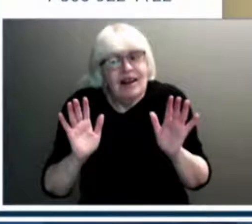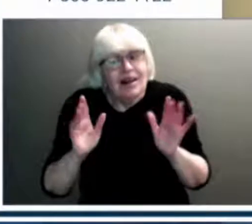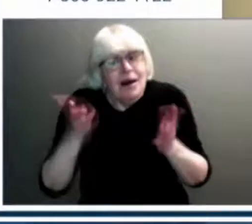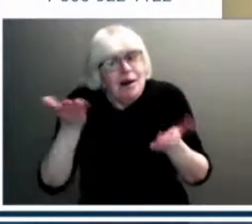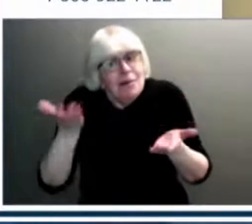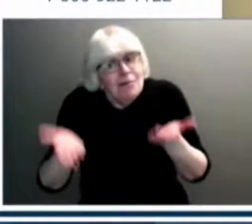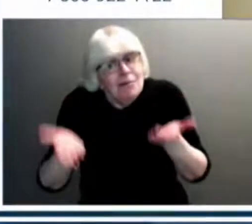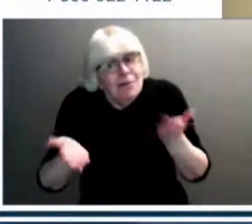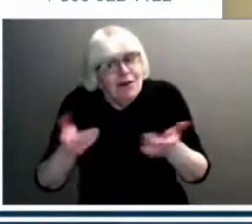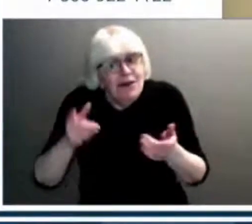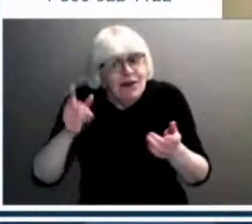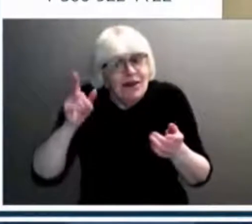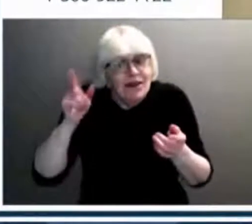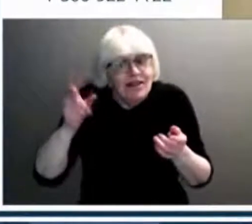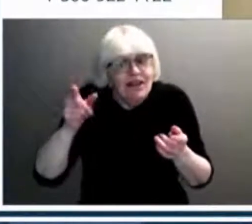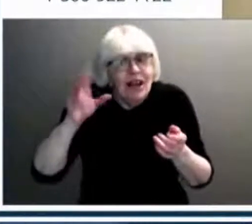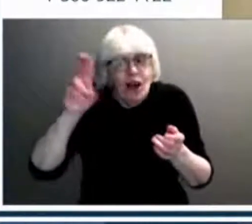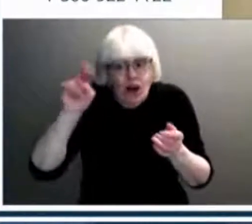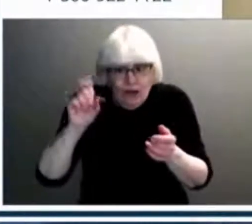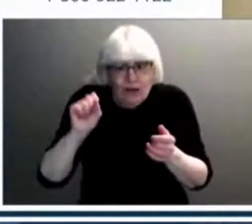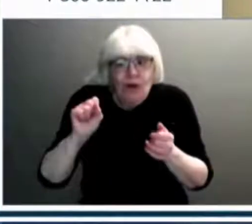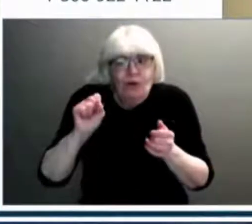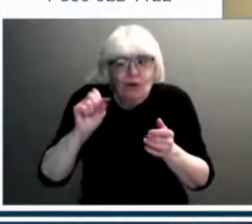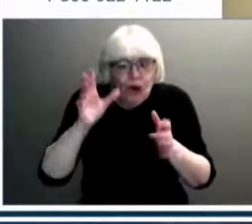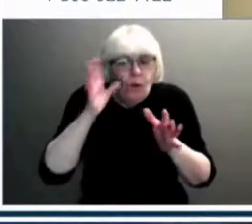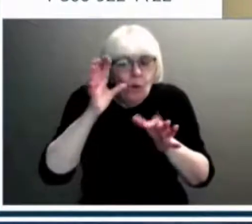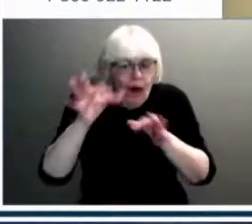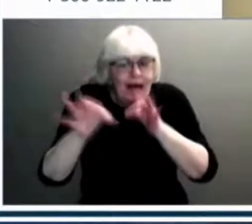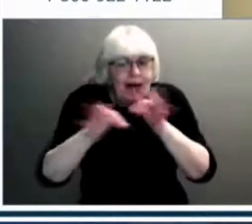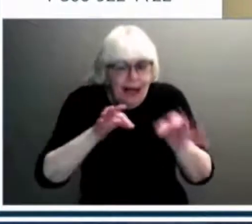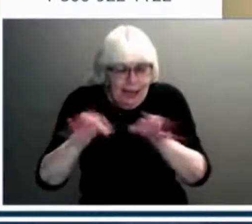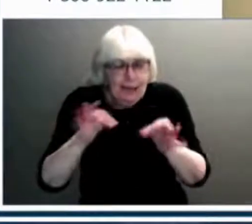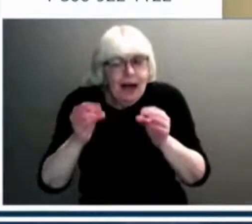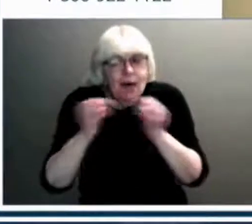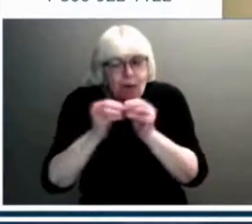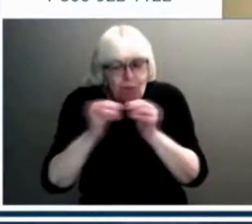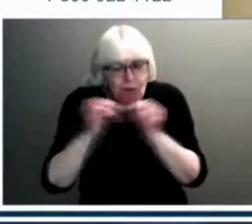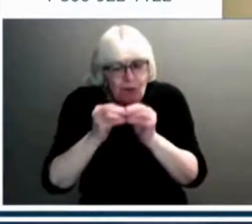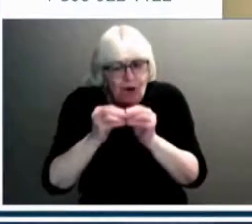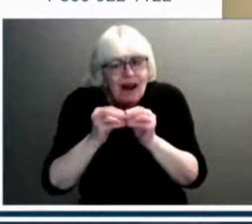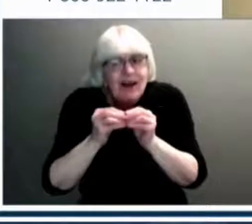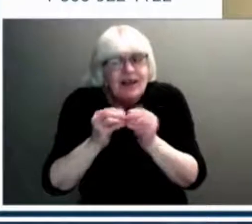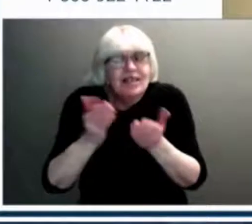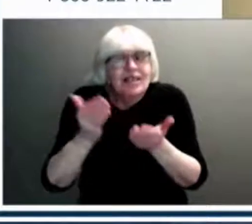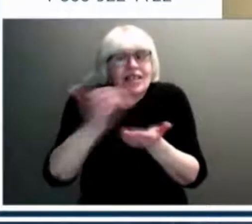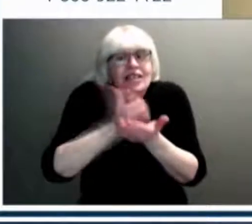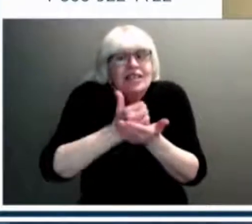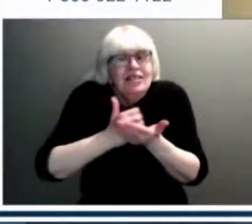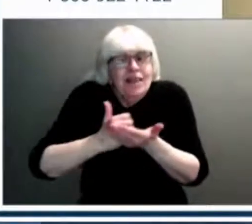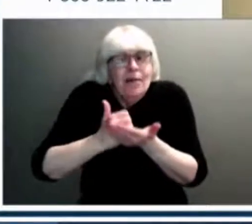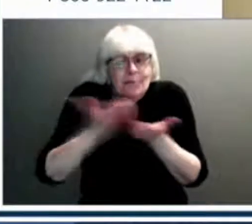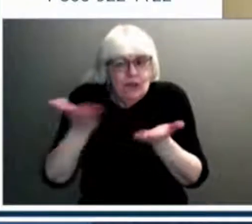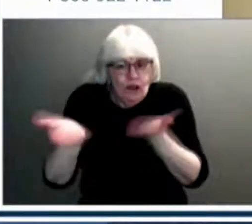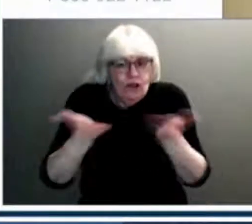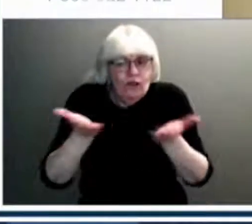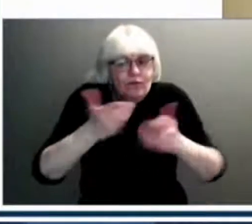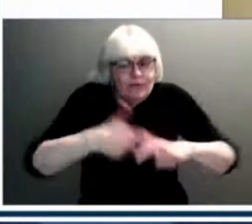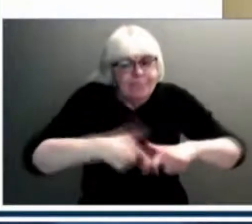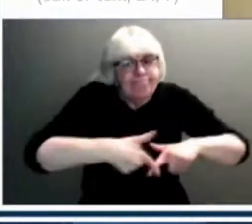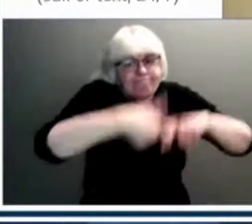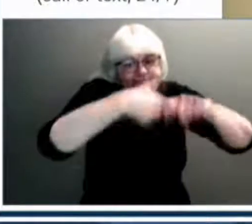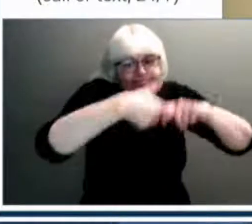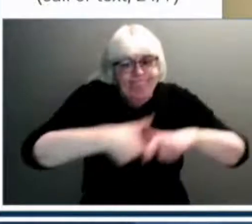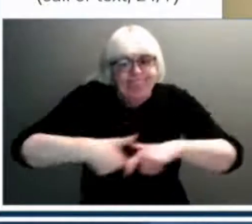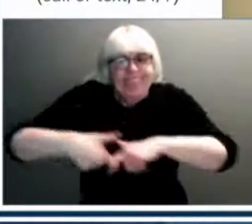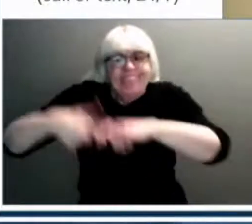they're taking to reduce services in many areas, to be able to manage the requirements of the number